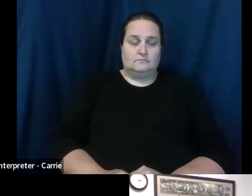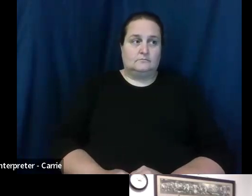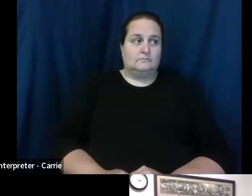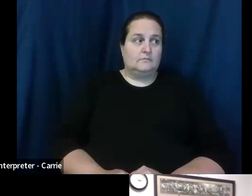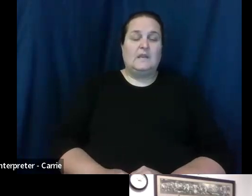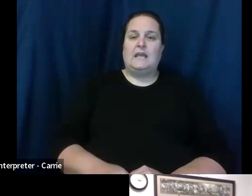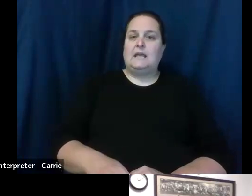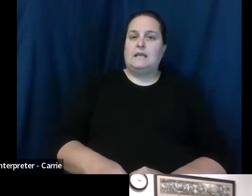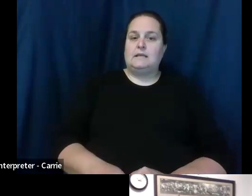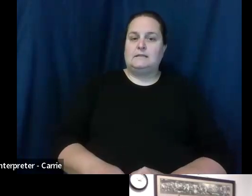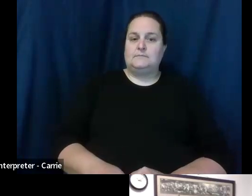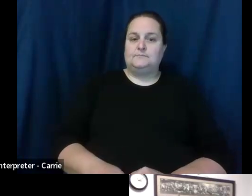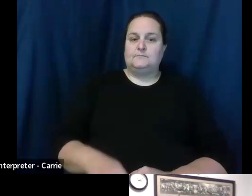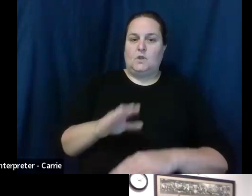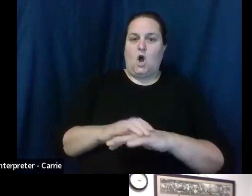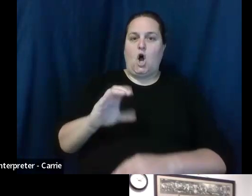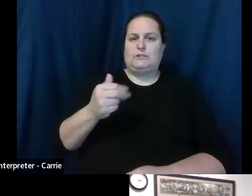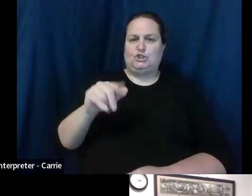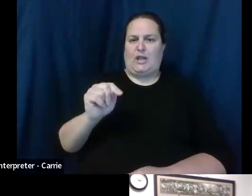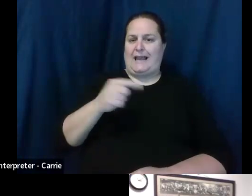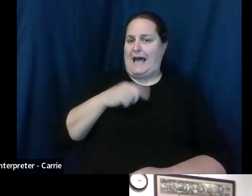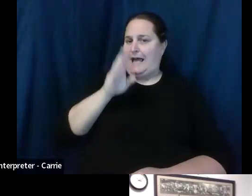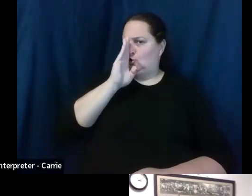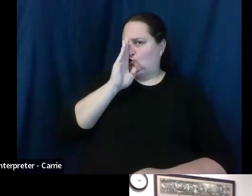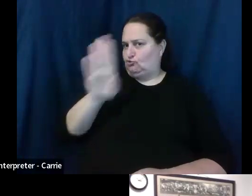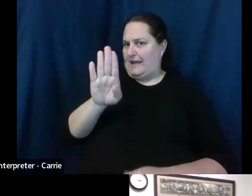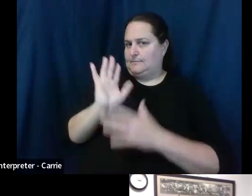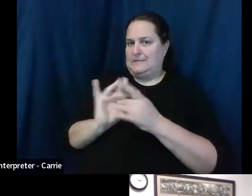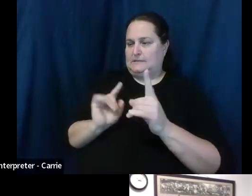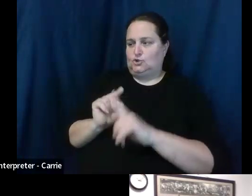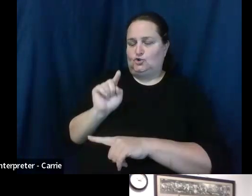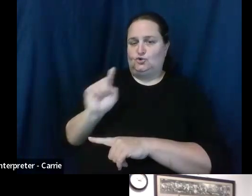I'm sending somebody in chat her username and then I will send you yours.